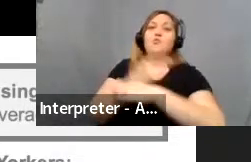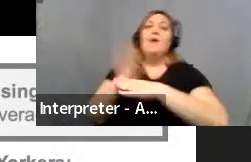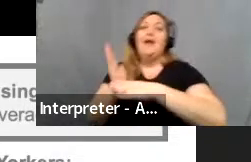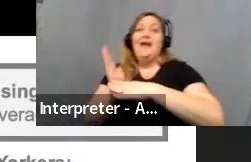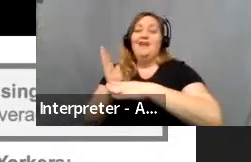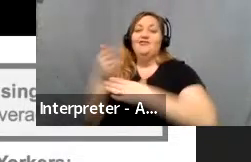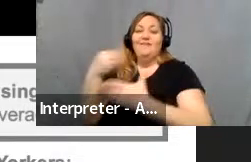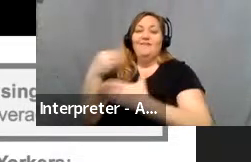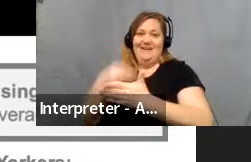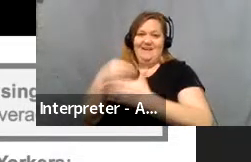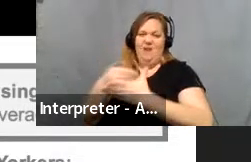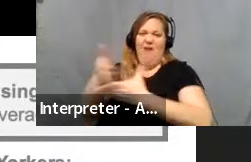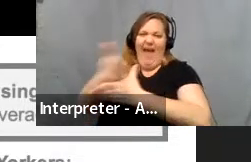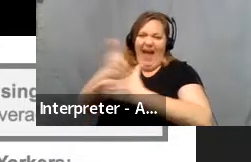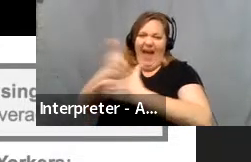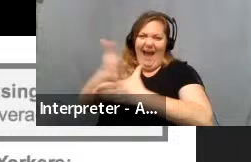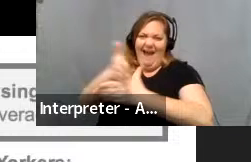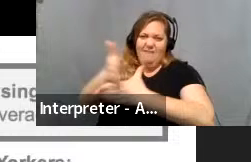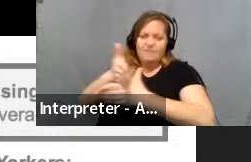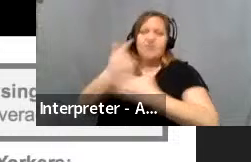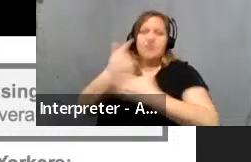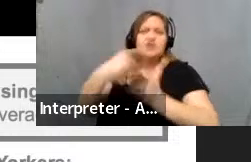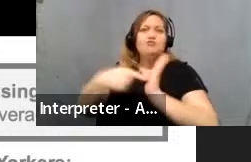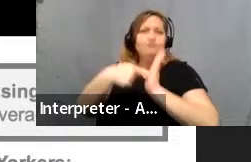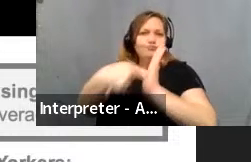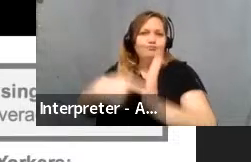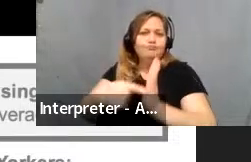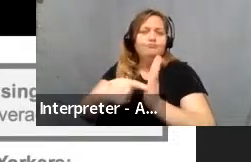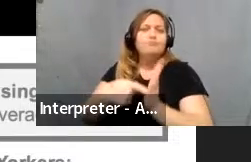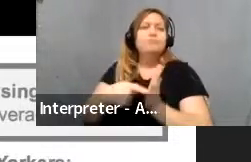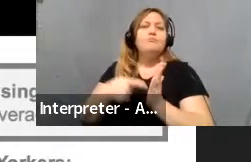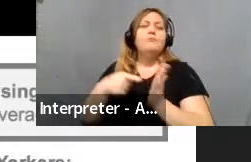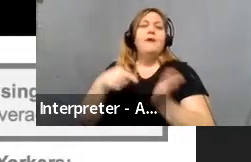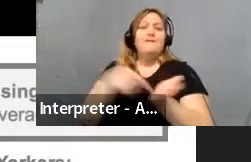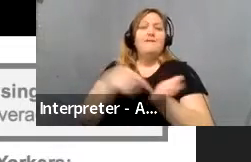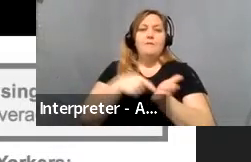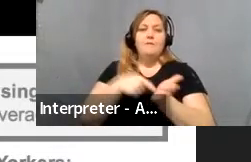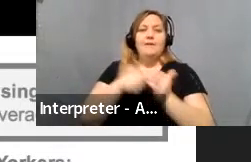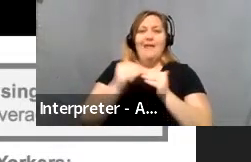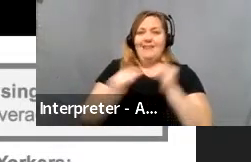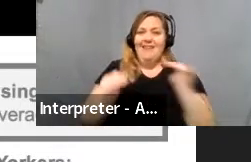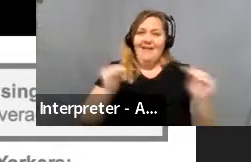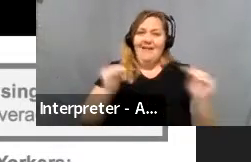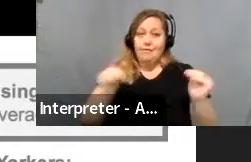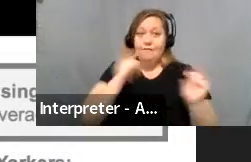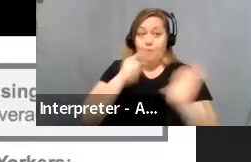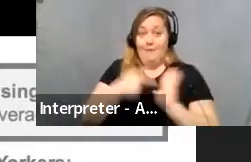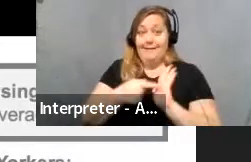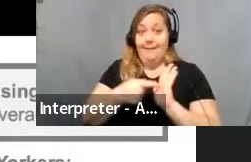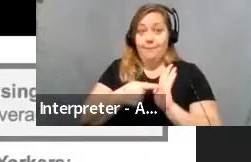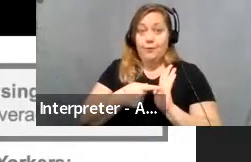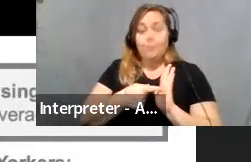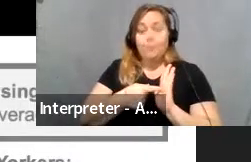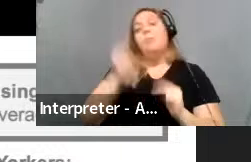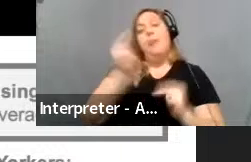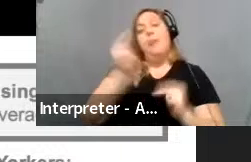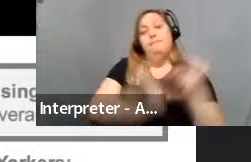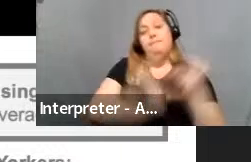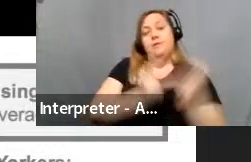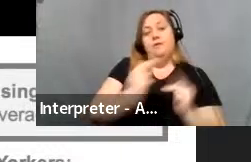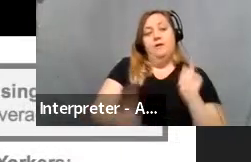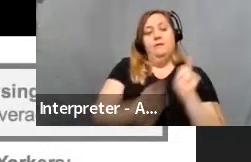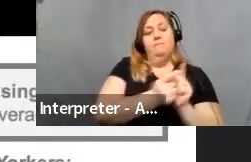that average the required affordability level. So, for example, a building can meet